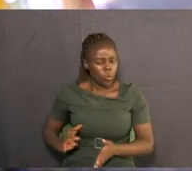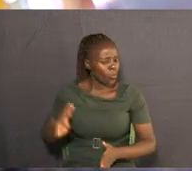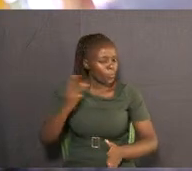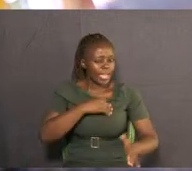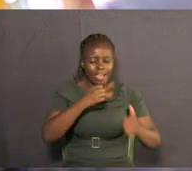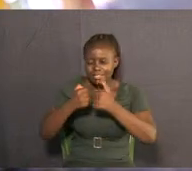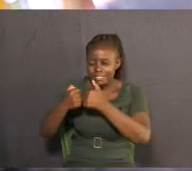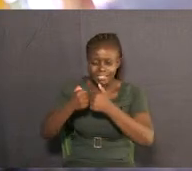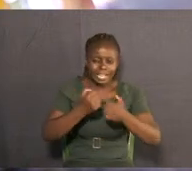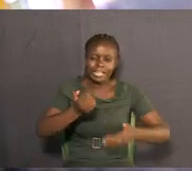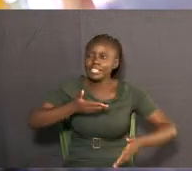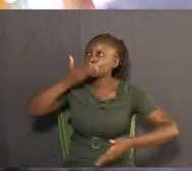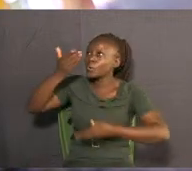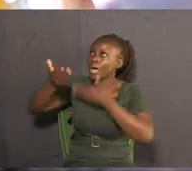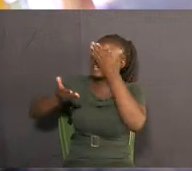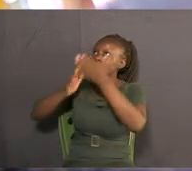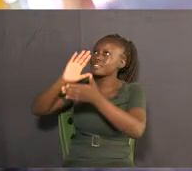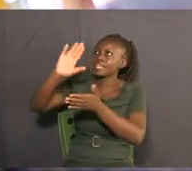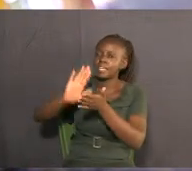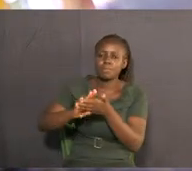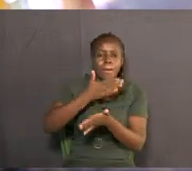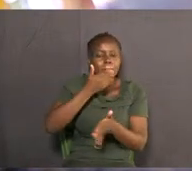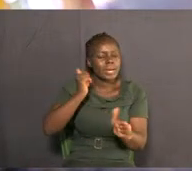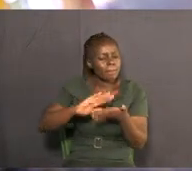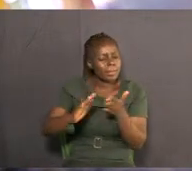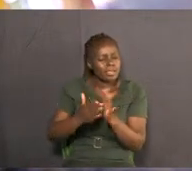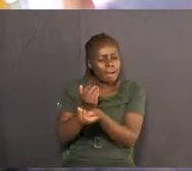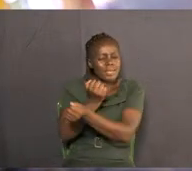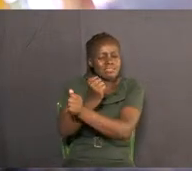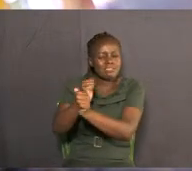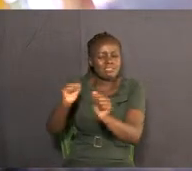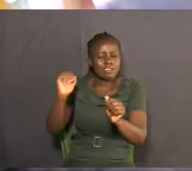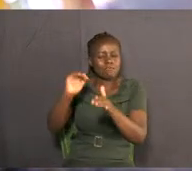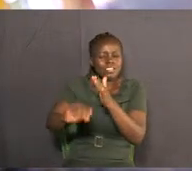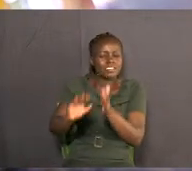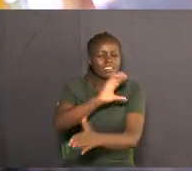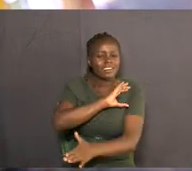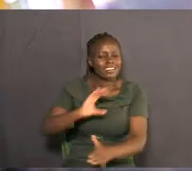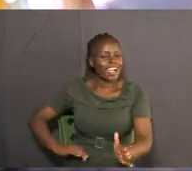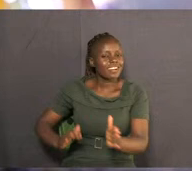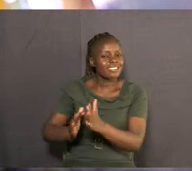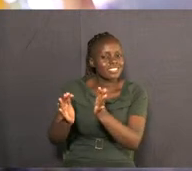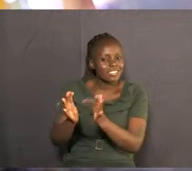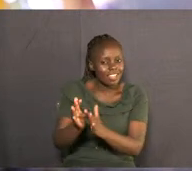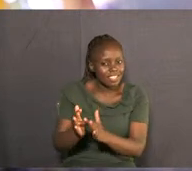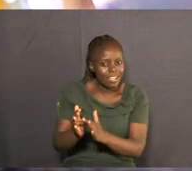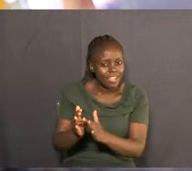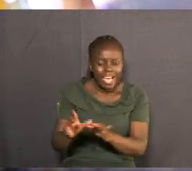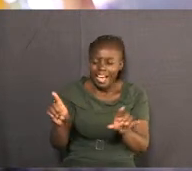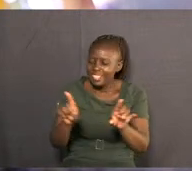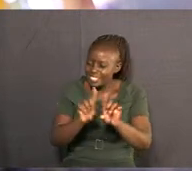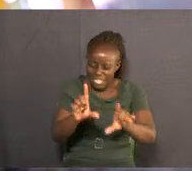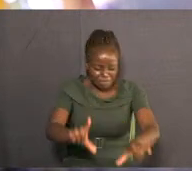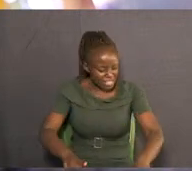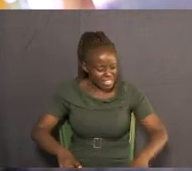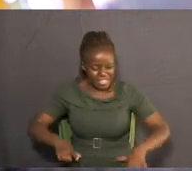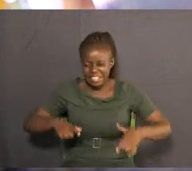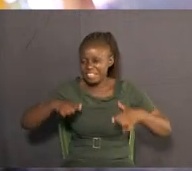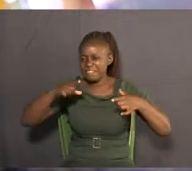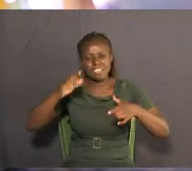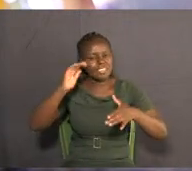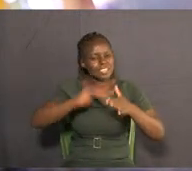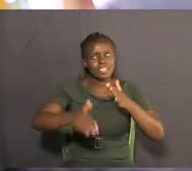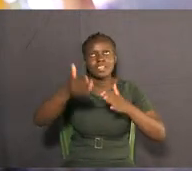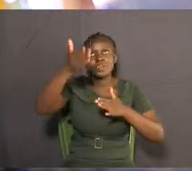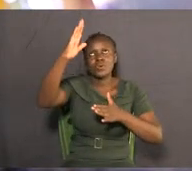to respond to this by being so secure in Christ Jesus. And even more than that, living our lives in a godly